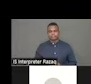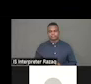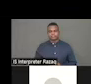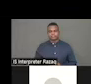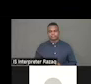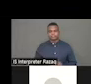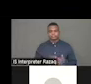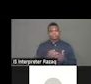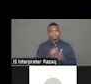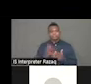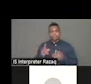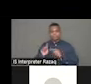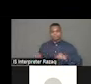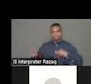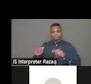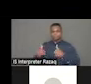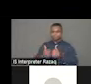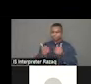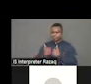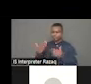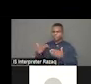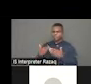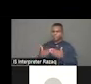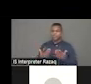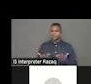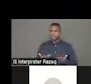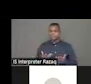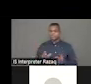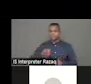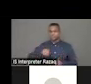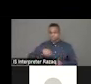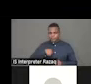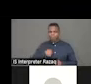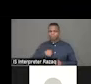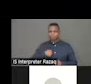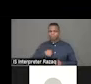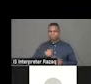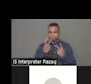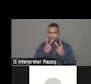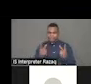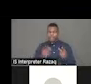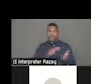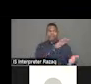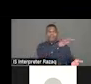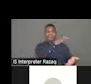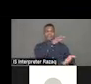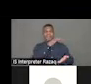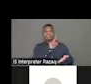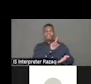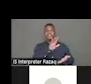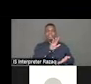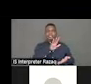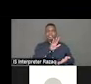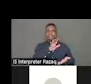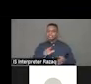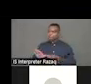Imbogamizi dufite, abarimu twahuguwe turi abarimu bakeya cyane, kandi abana bakeneye kwigira kuri